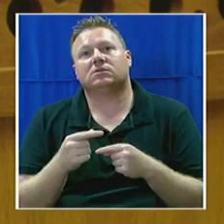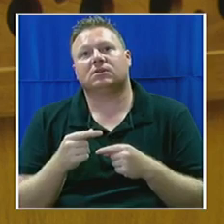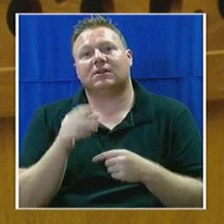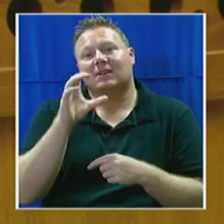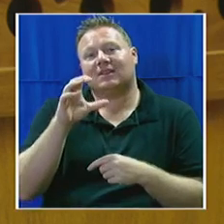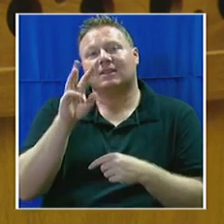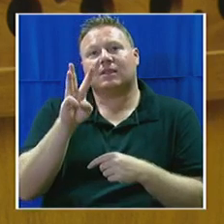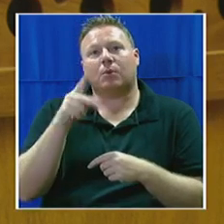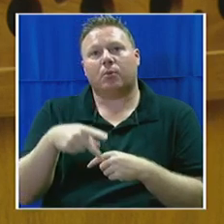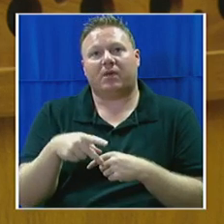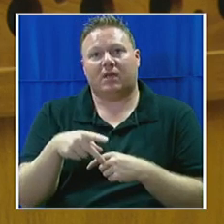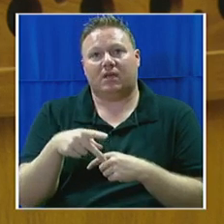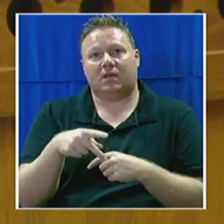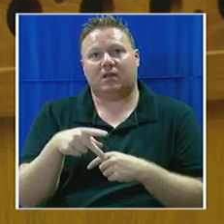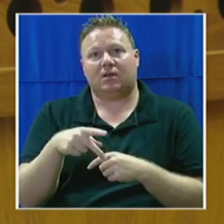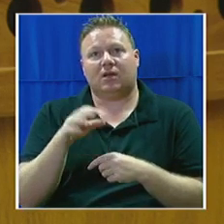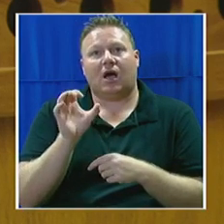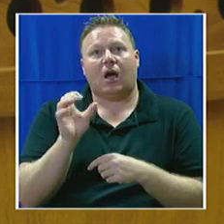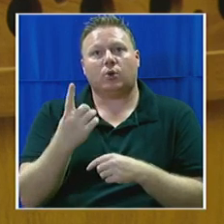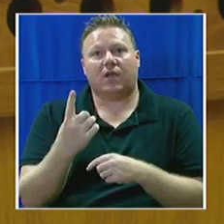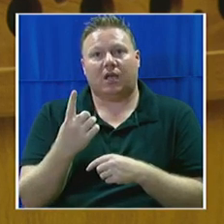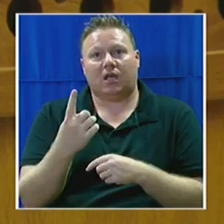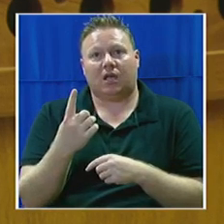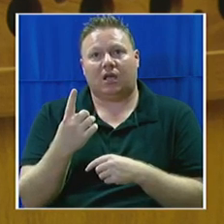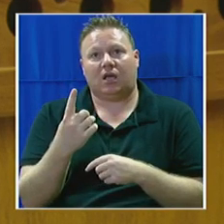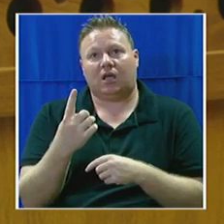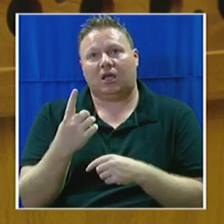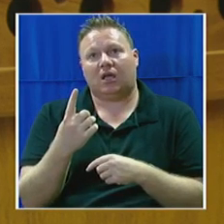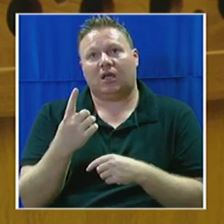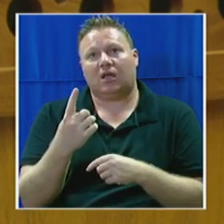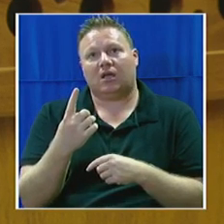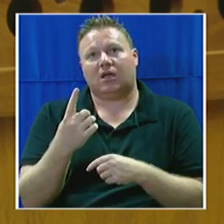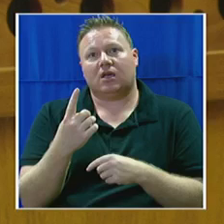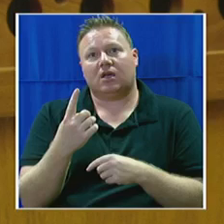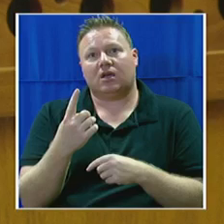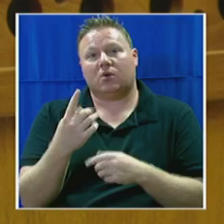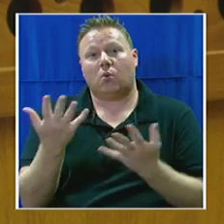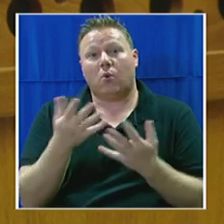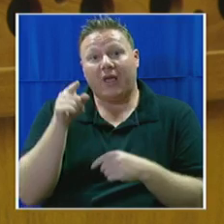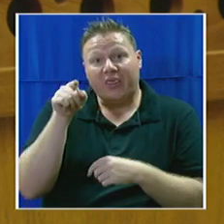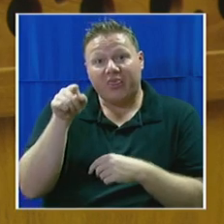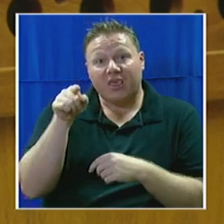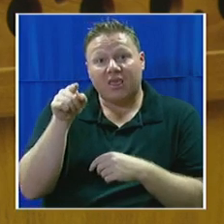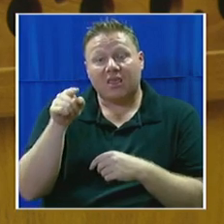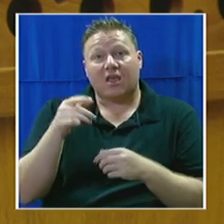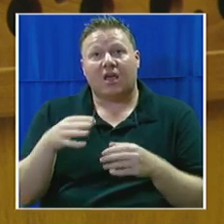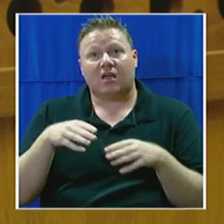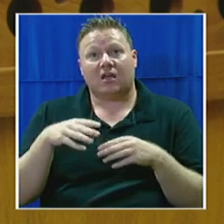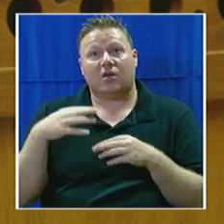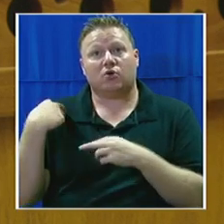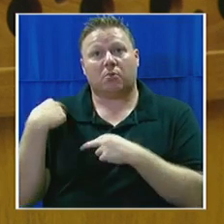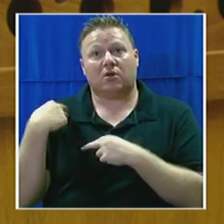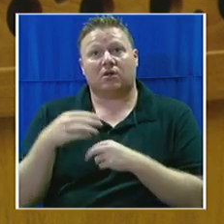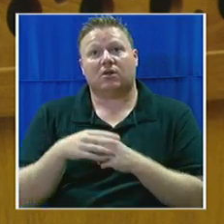CWP. In Gauteng, where they ruled, they